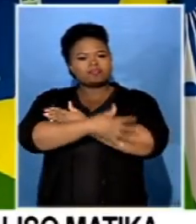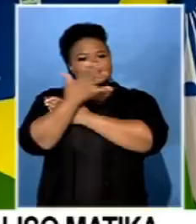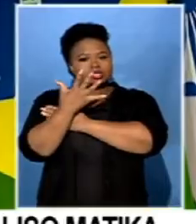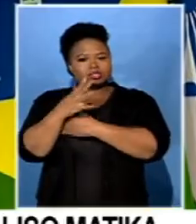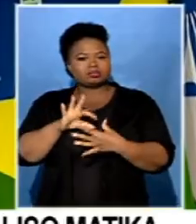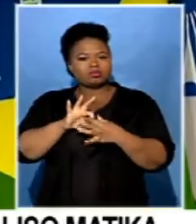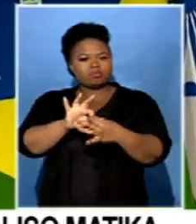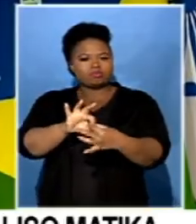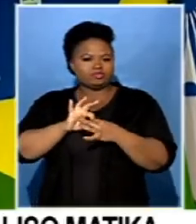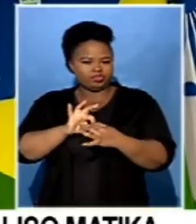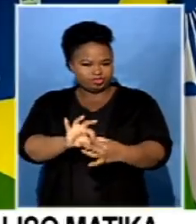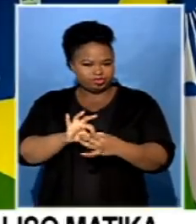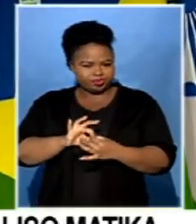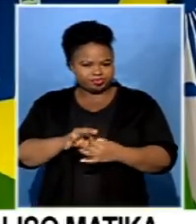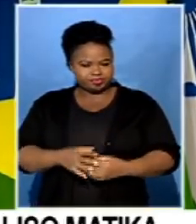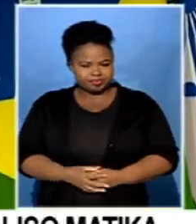cooperation.